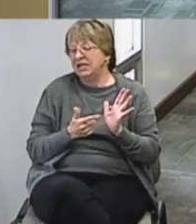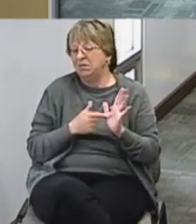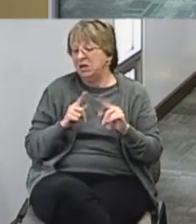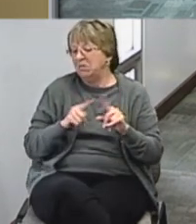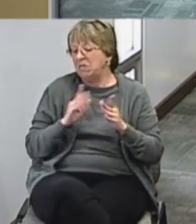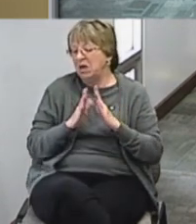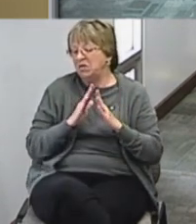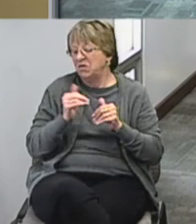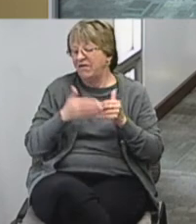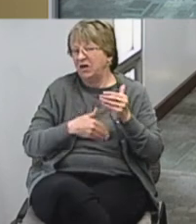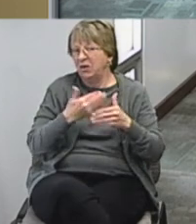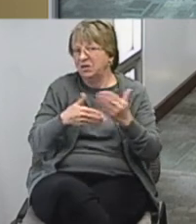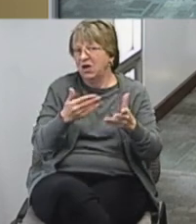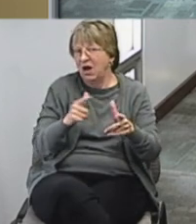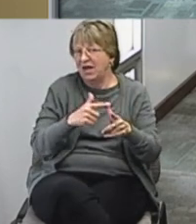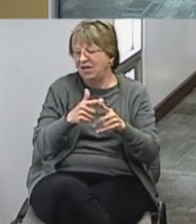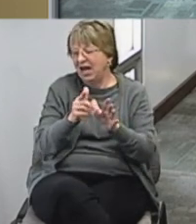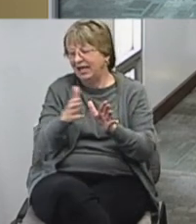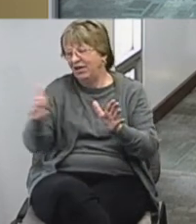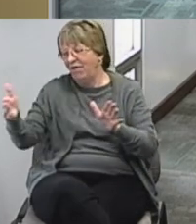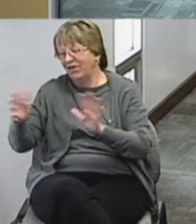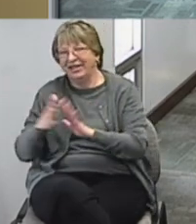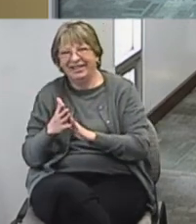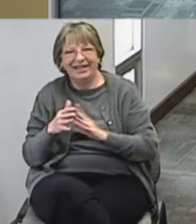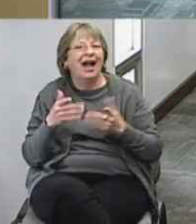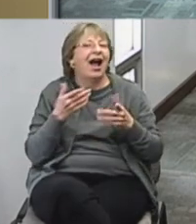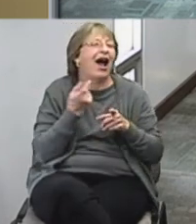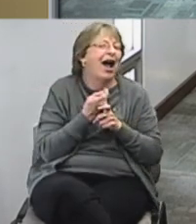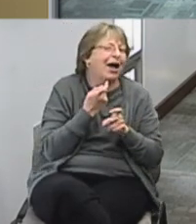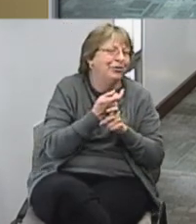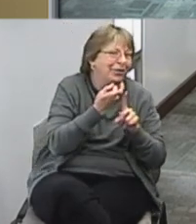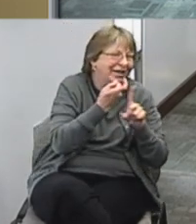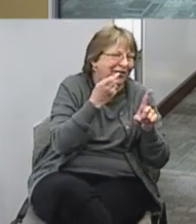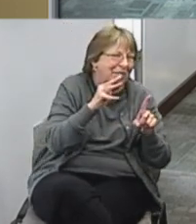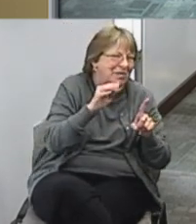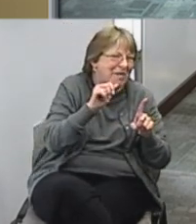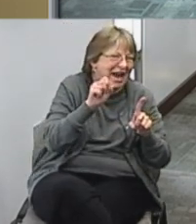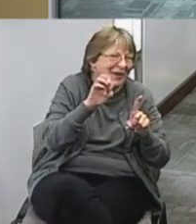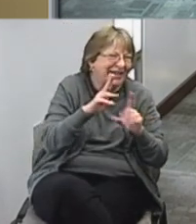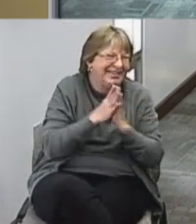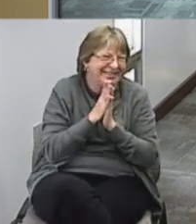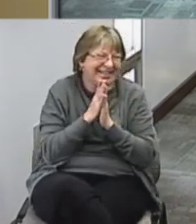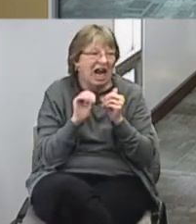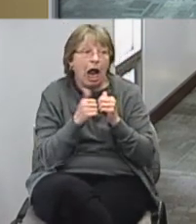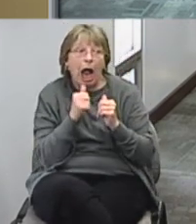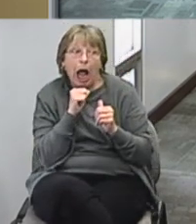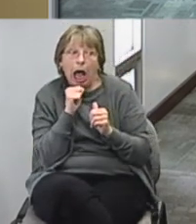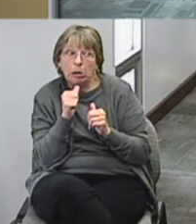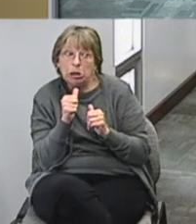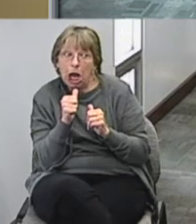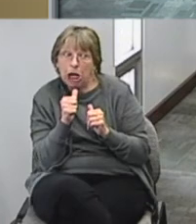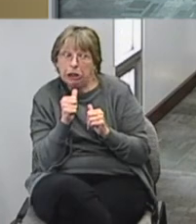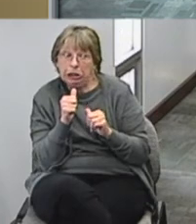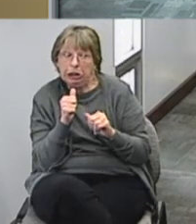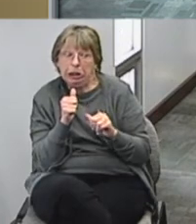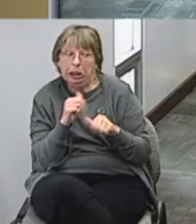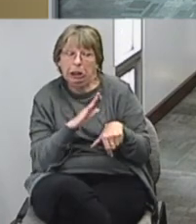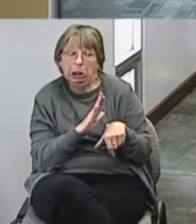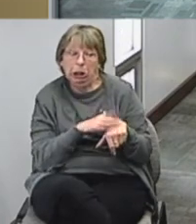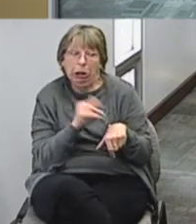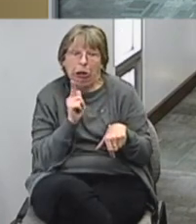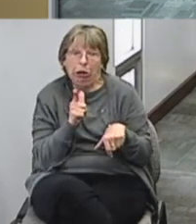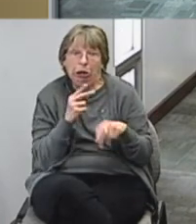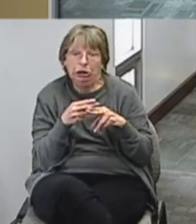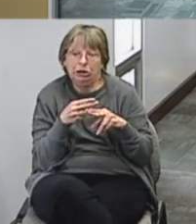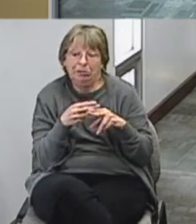immediately get right back over to the right. Friendly Tips and gesture. tricks for the mayor. There it is. Yeah, how not to get called some names.